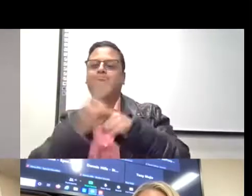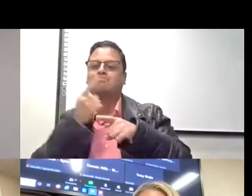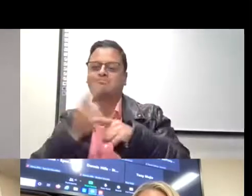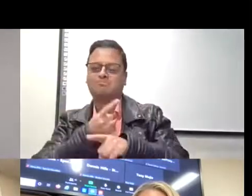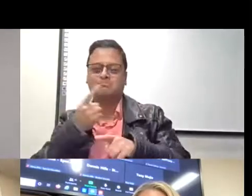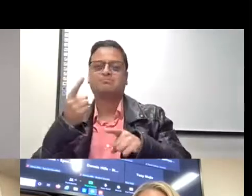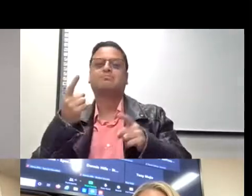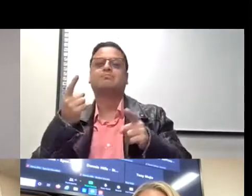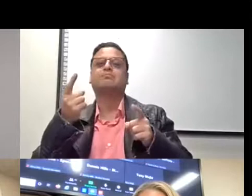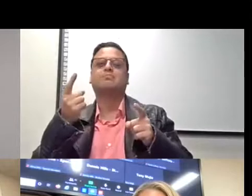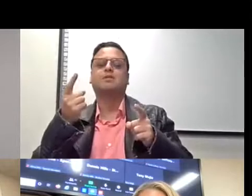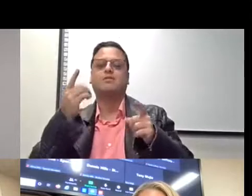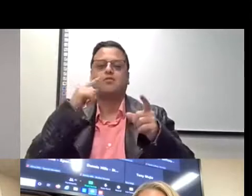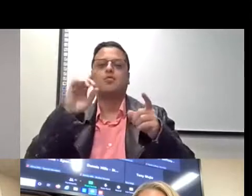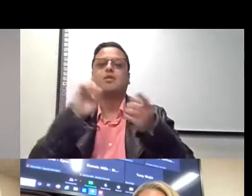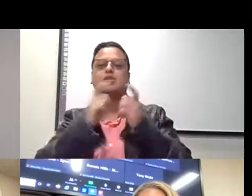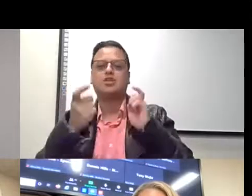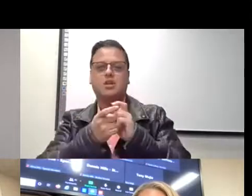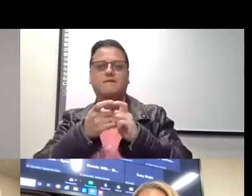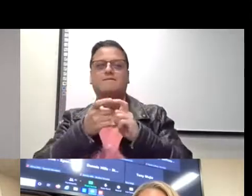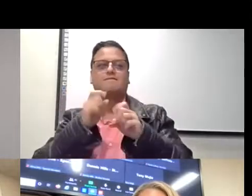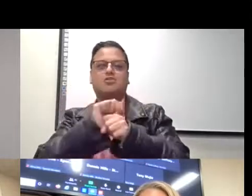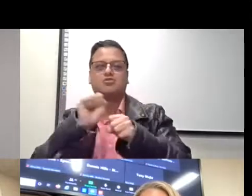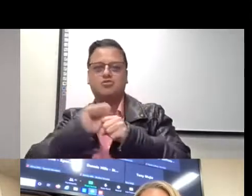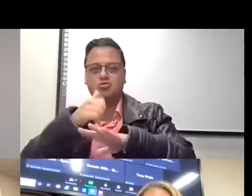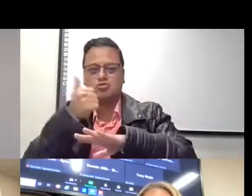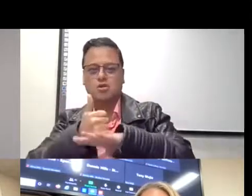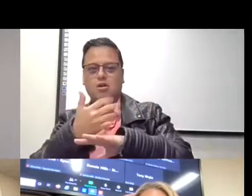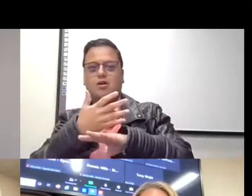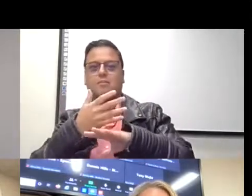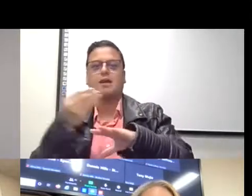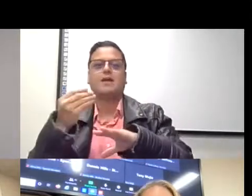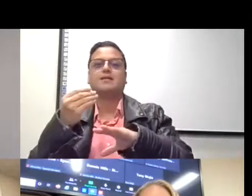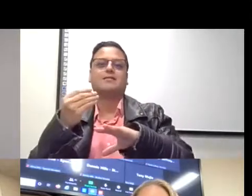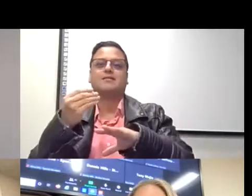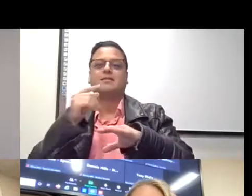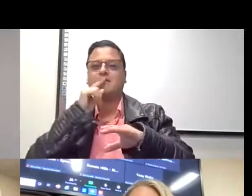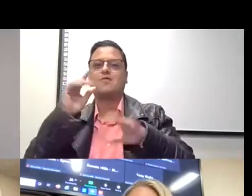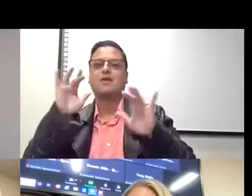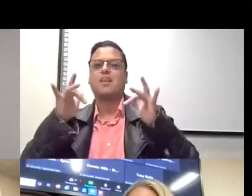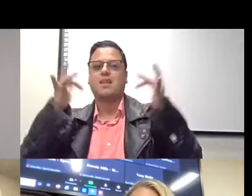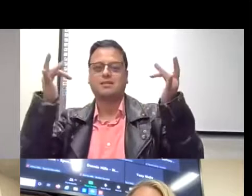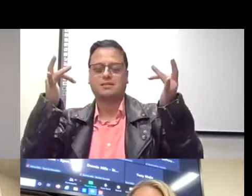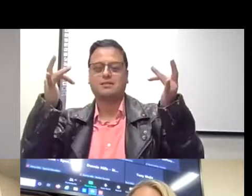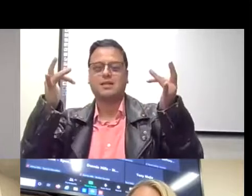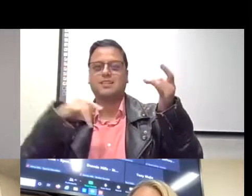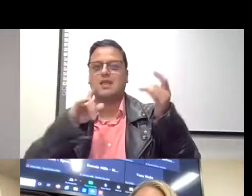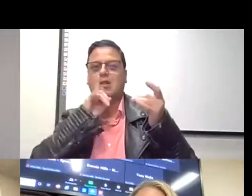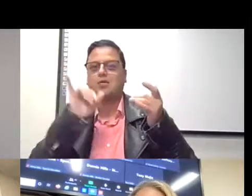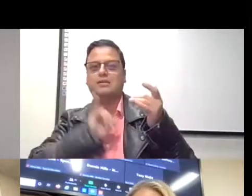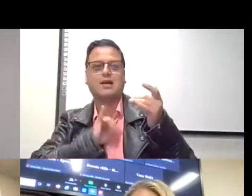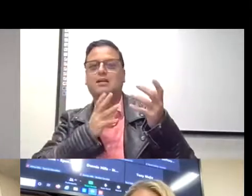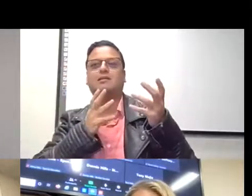the changing of positions, and it tends to be fairly light. This does look like a heavier